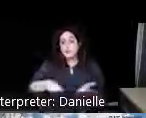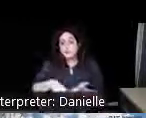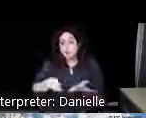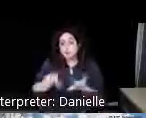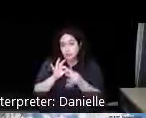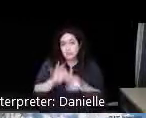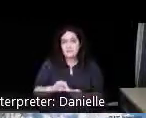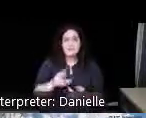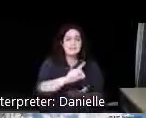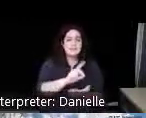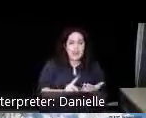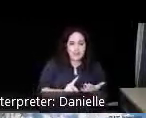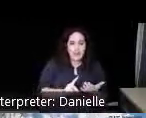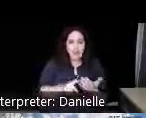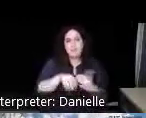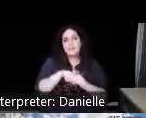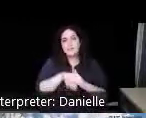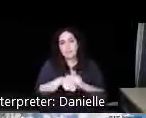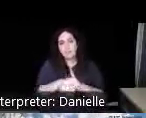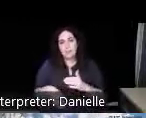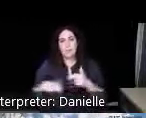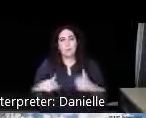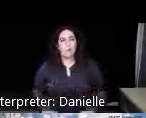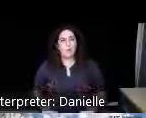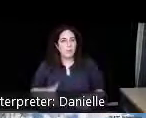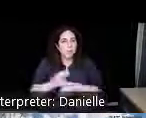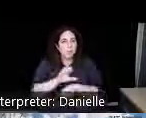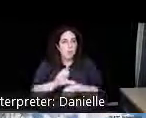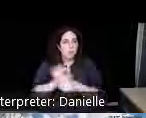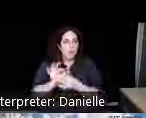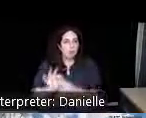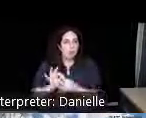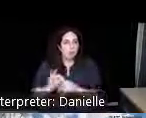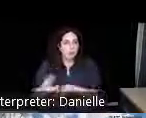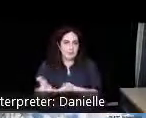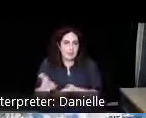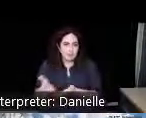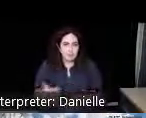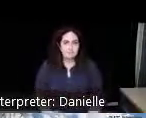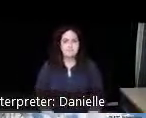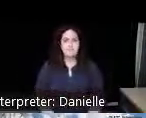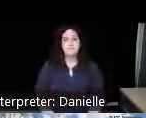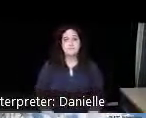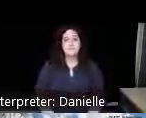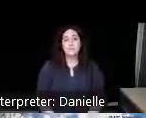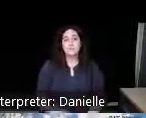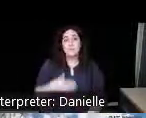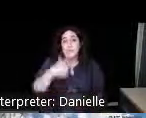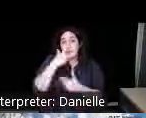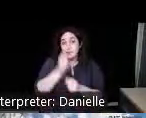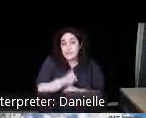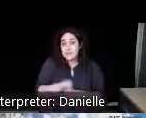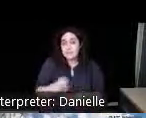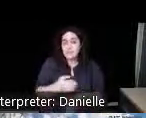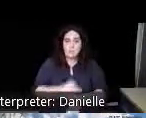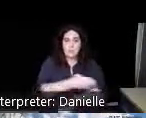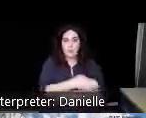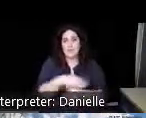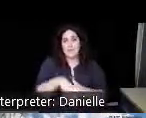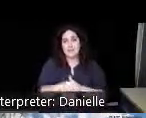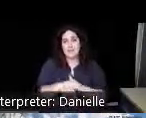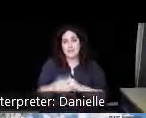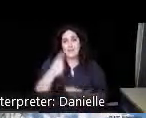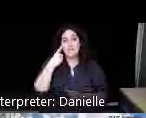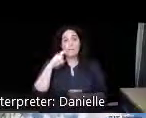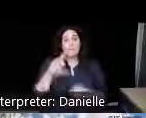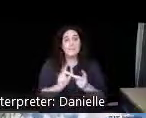human-computer interaction. My research focuses on improving the accessibility of digital spaces for people with